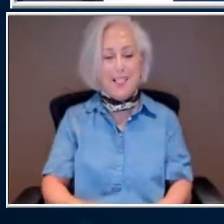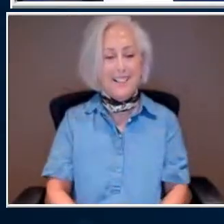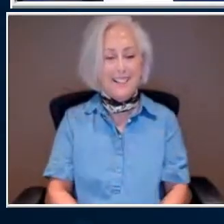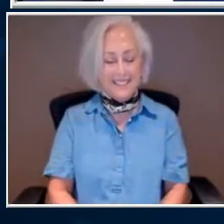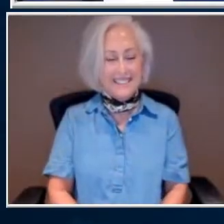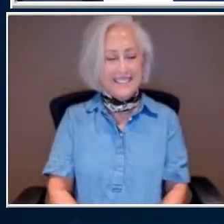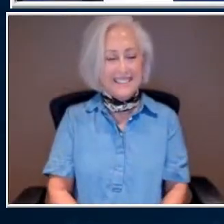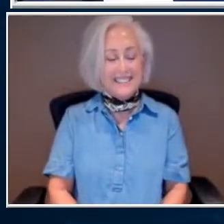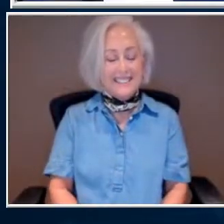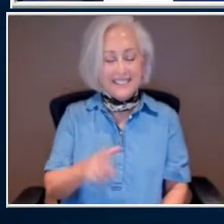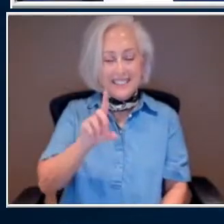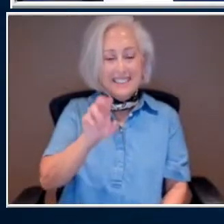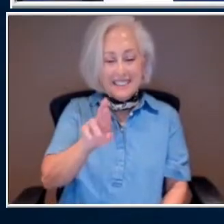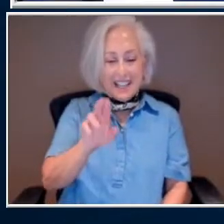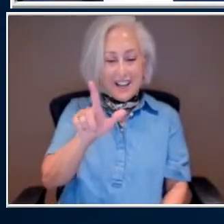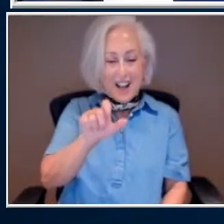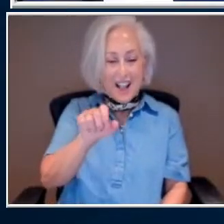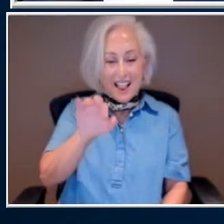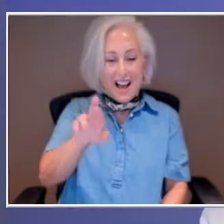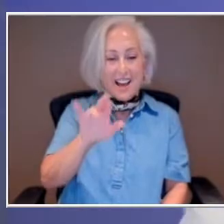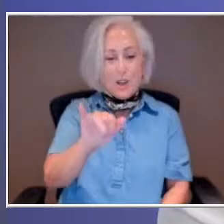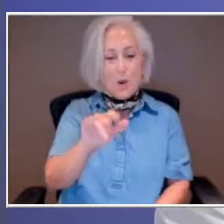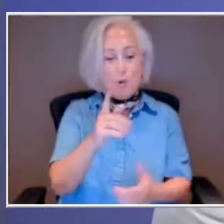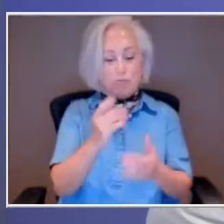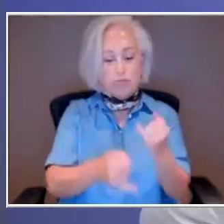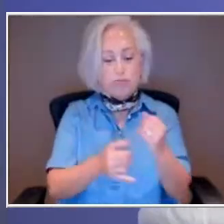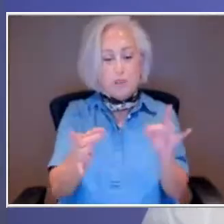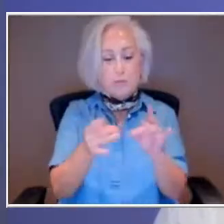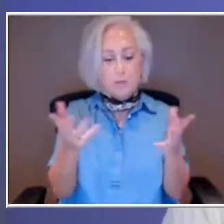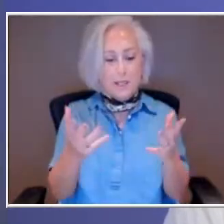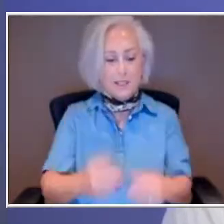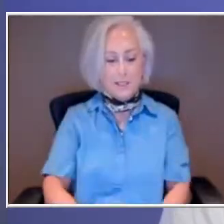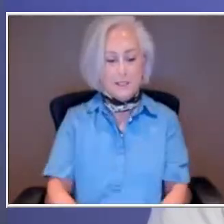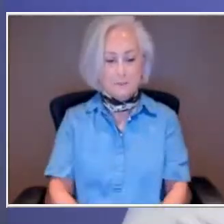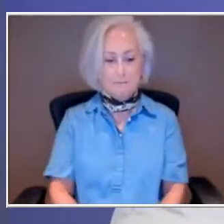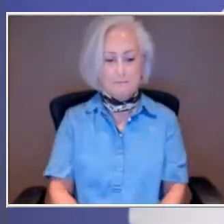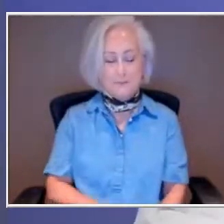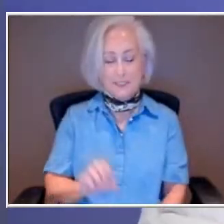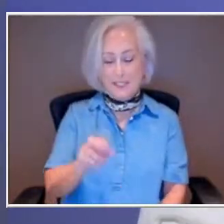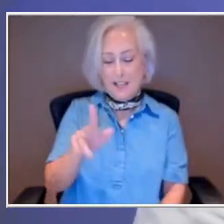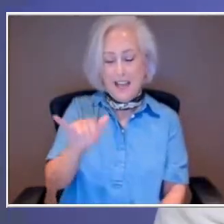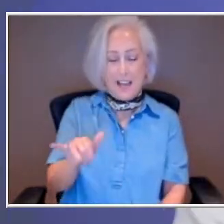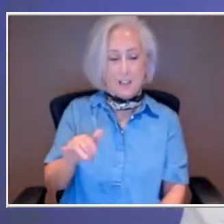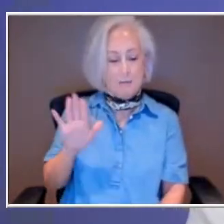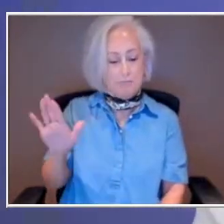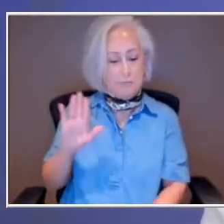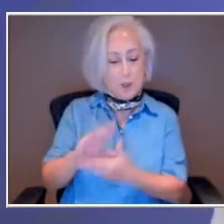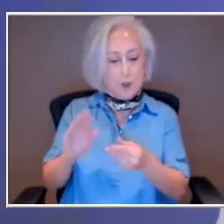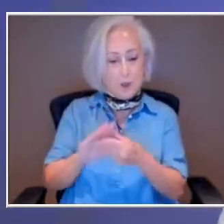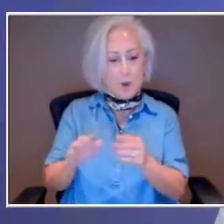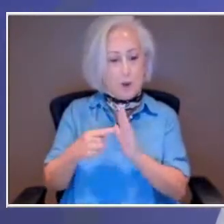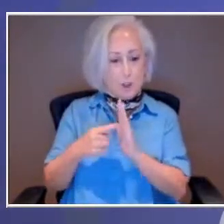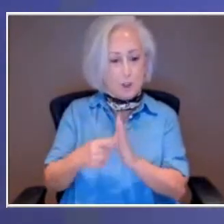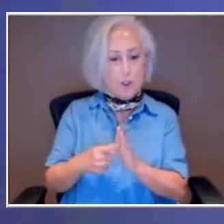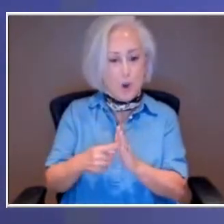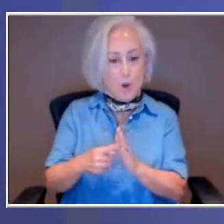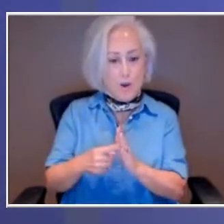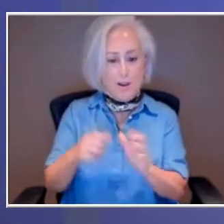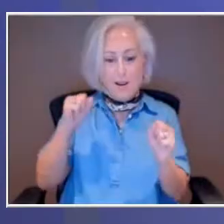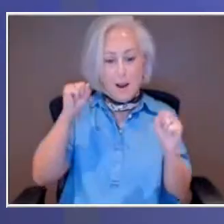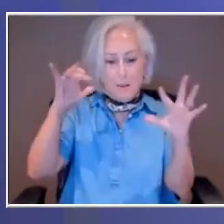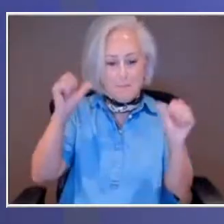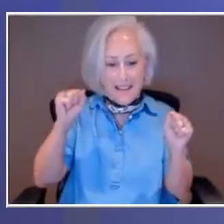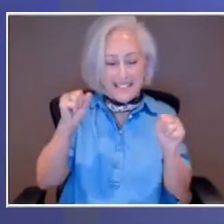Dr. Lai, what's the big takeaway today? I think the takeaway is that Ashley's story shows us that world-class care can reach every corner